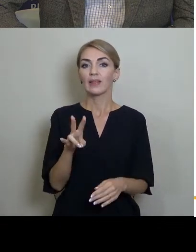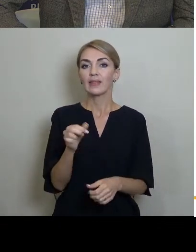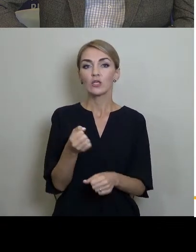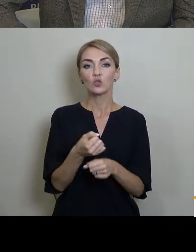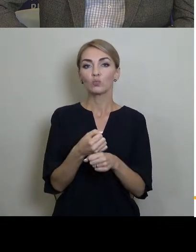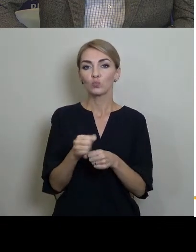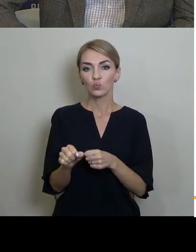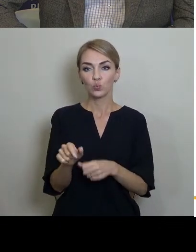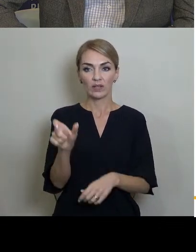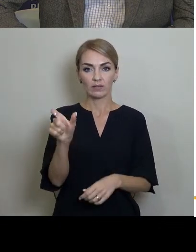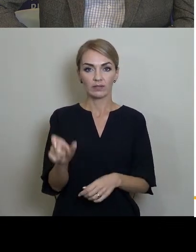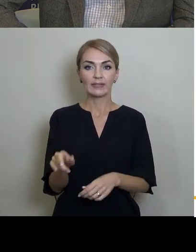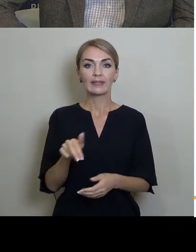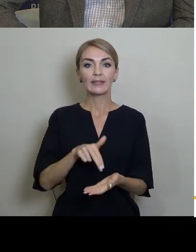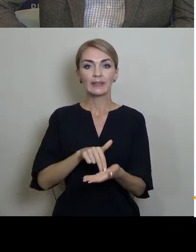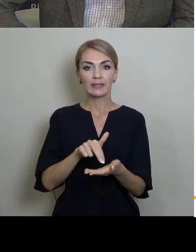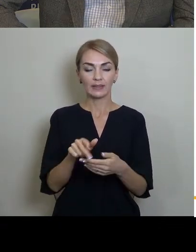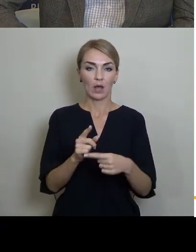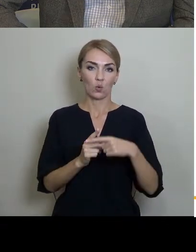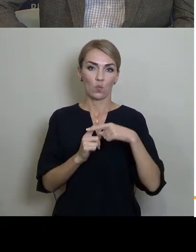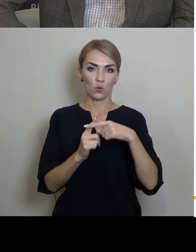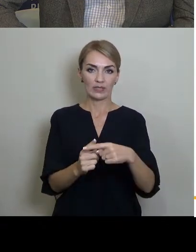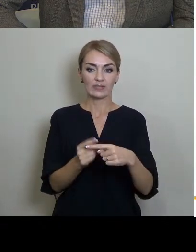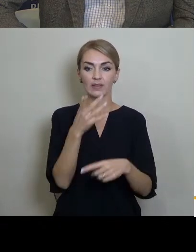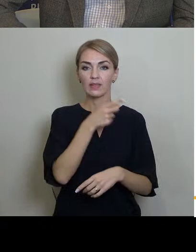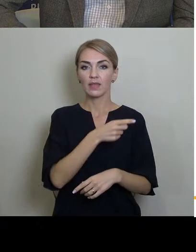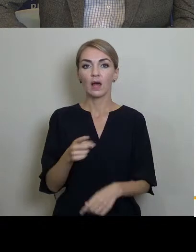people to take a